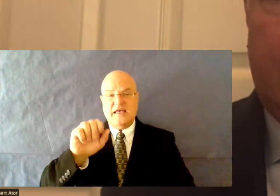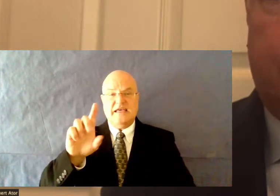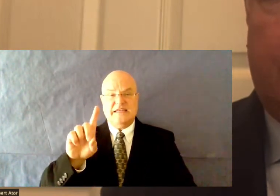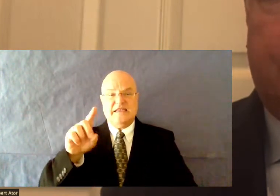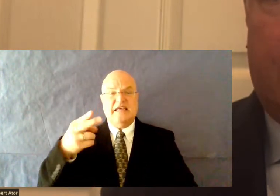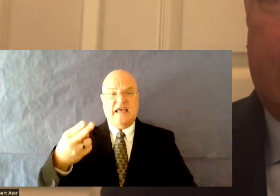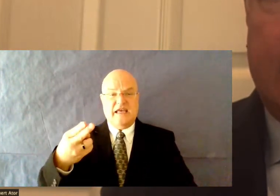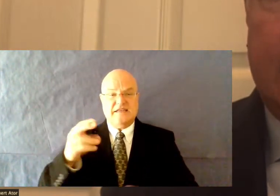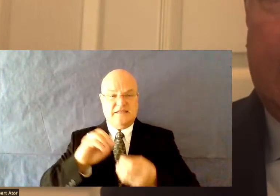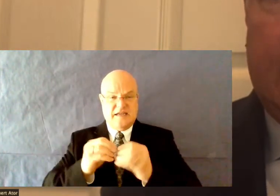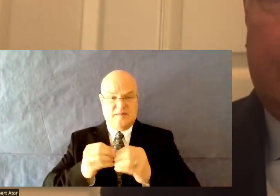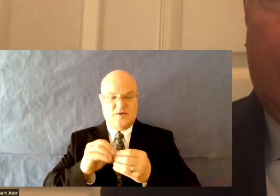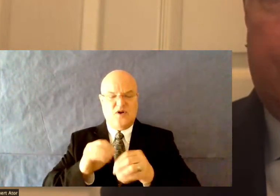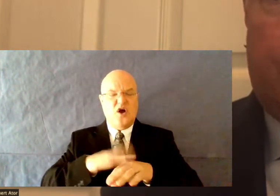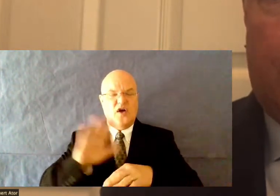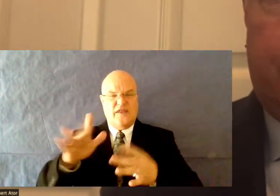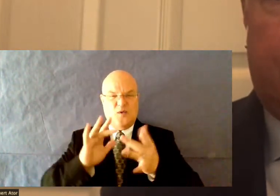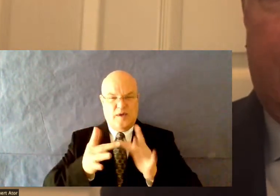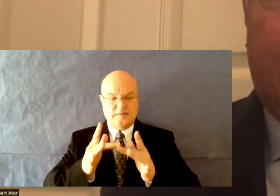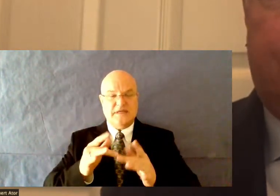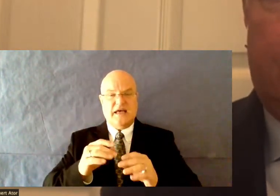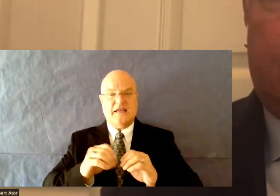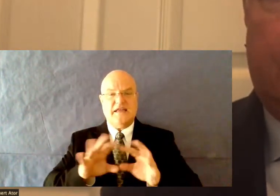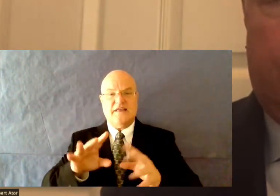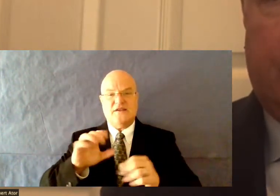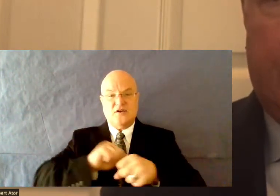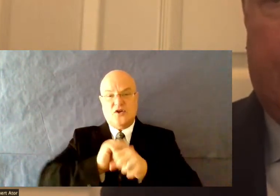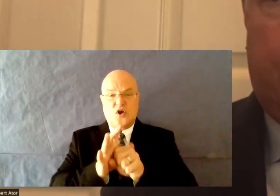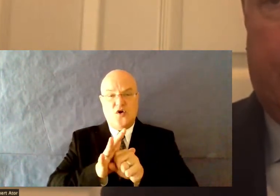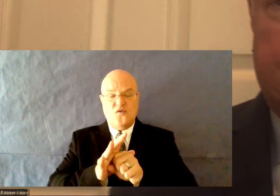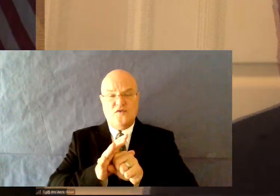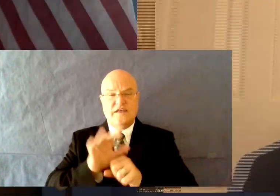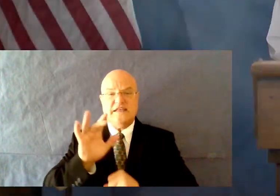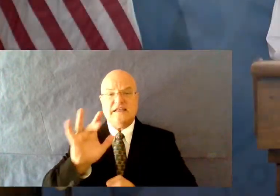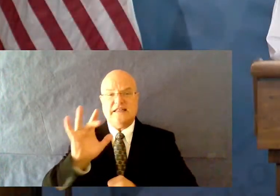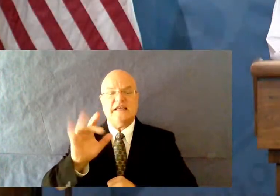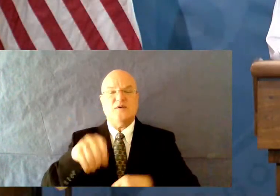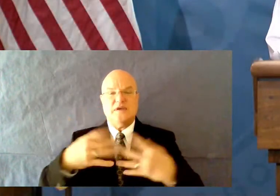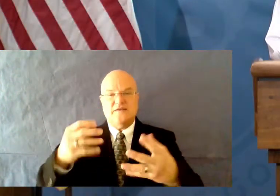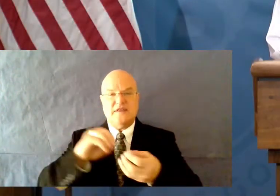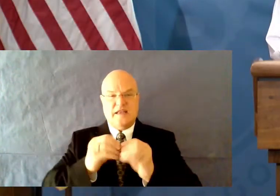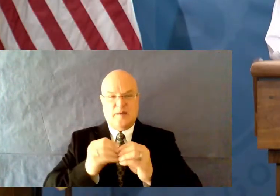onto the ADH website and under the COVID tab, it'll give you what that number is.